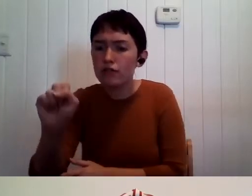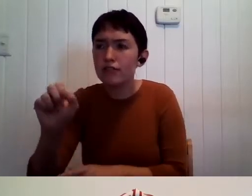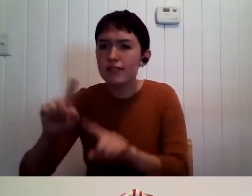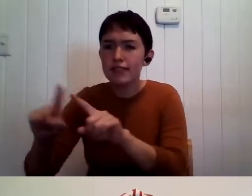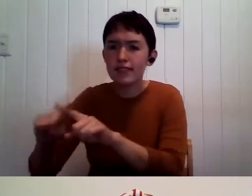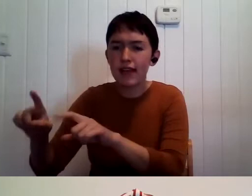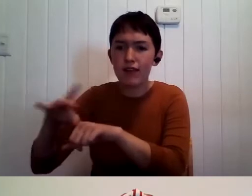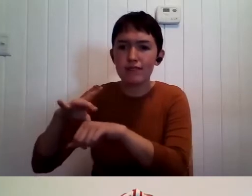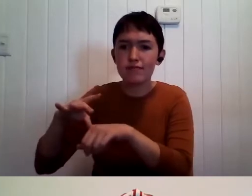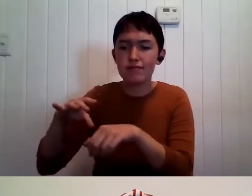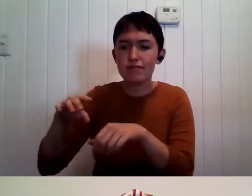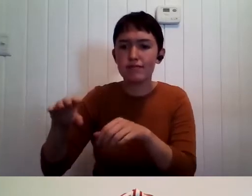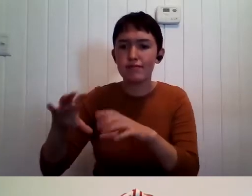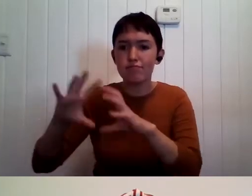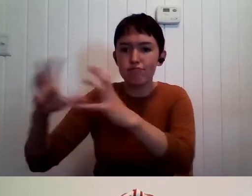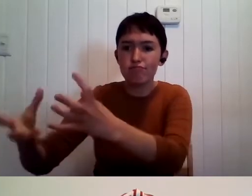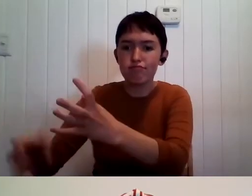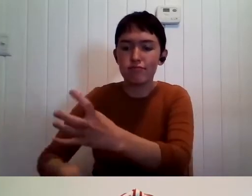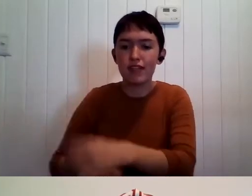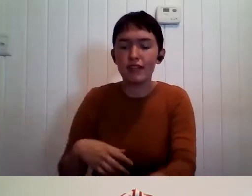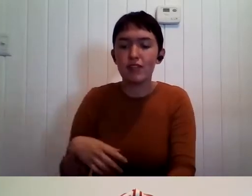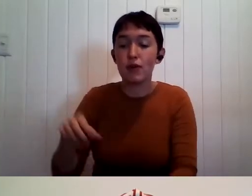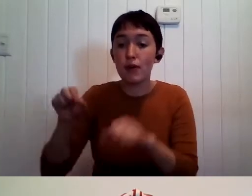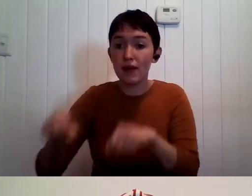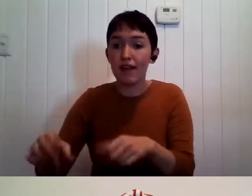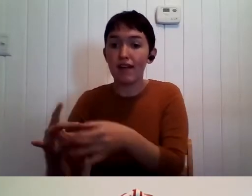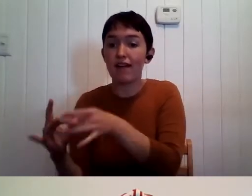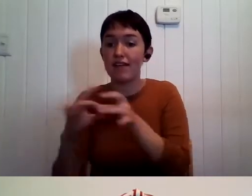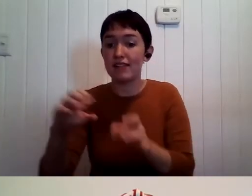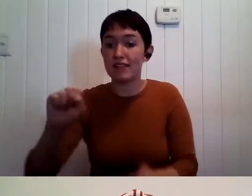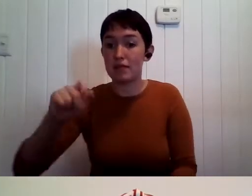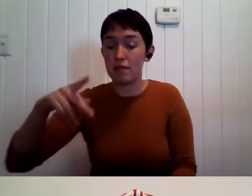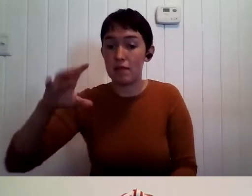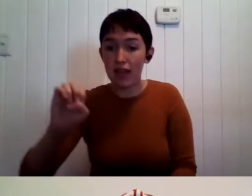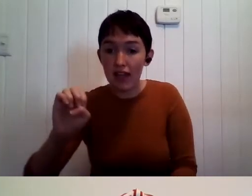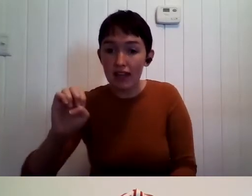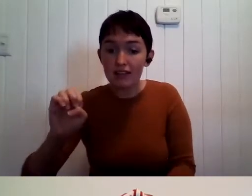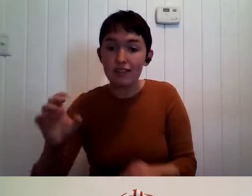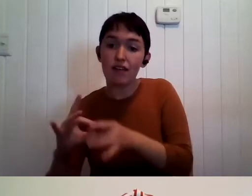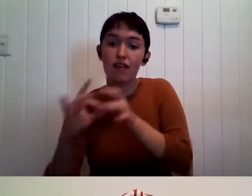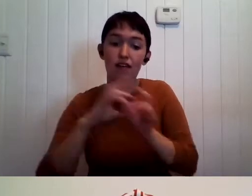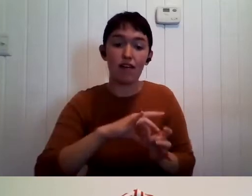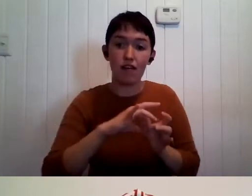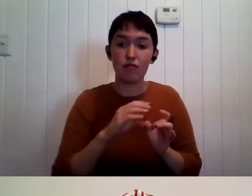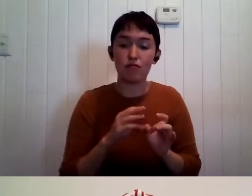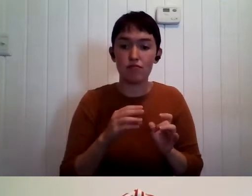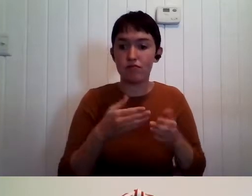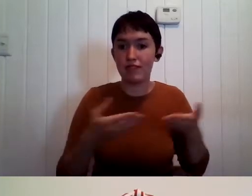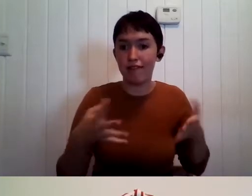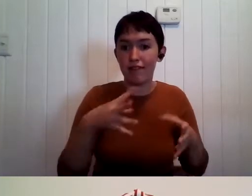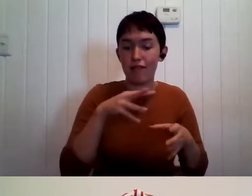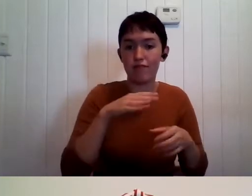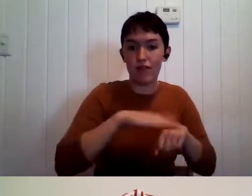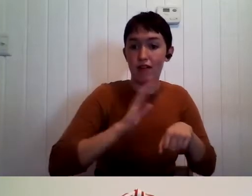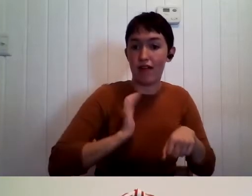connect like space science to stuff that we have on our planet right here, which I think is just crazy.